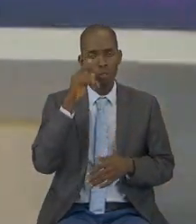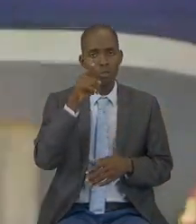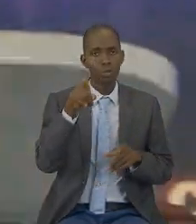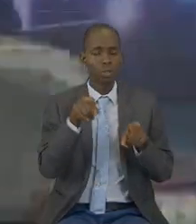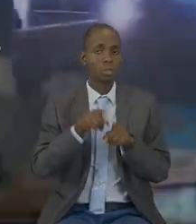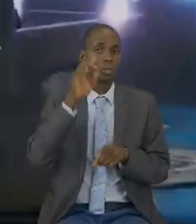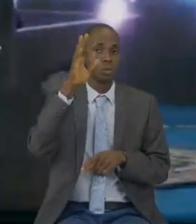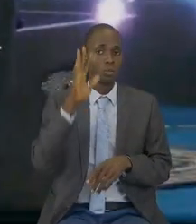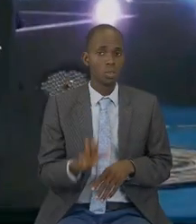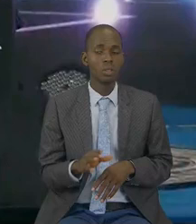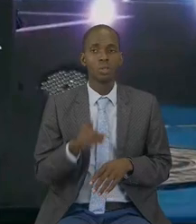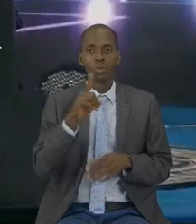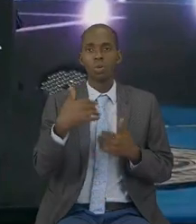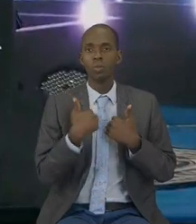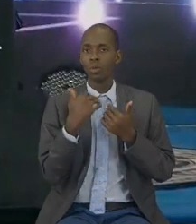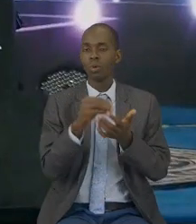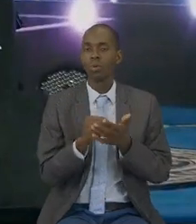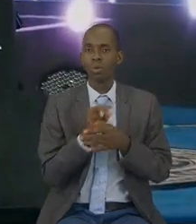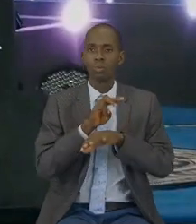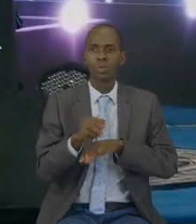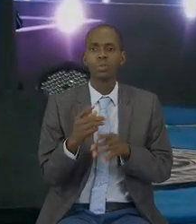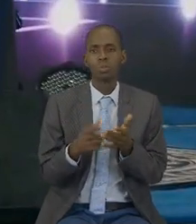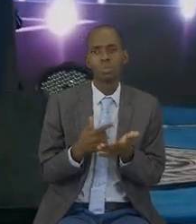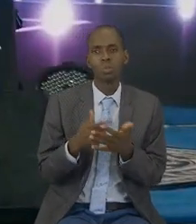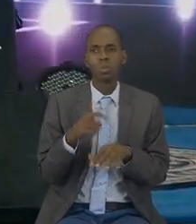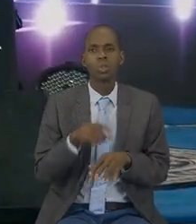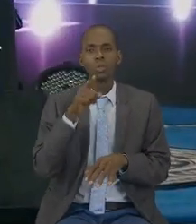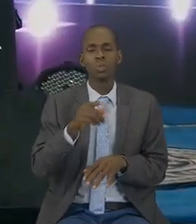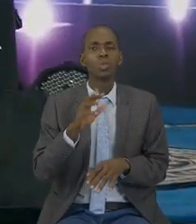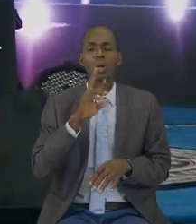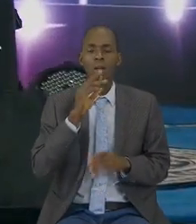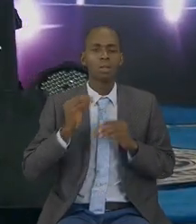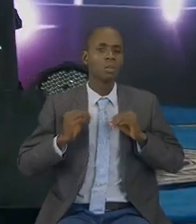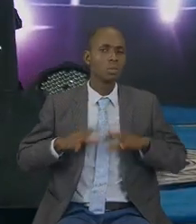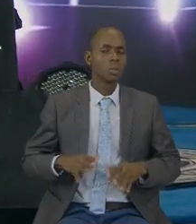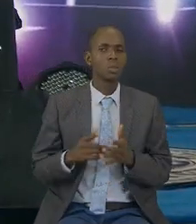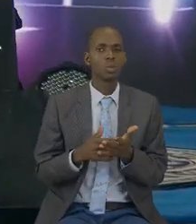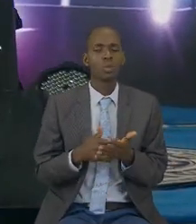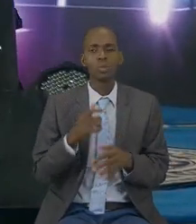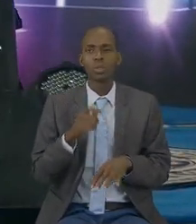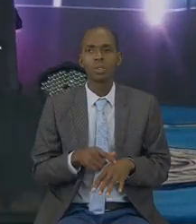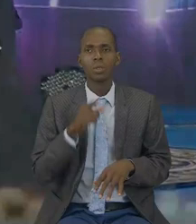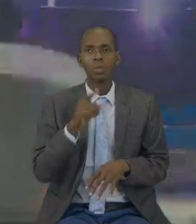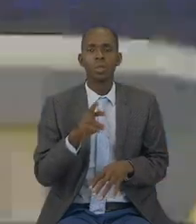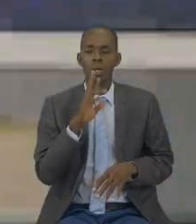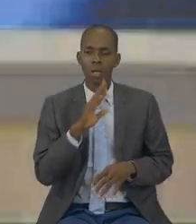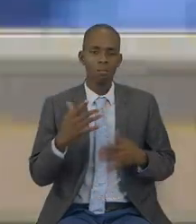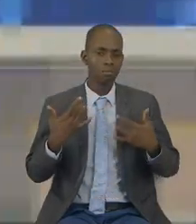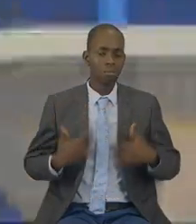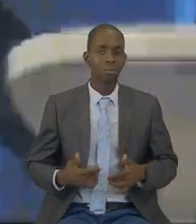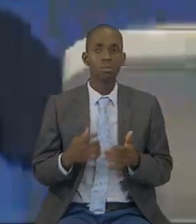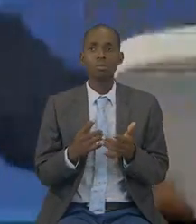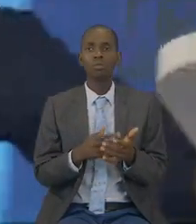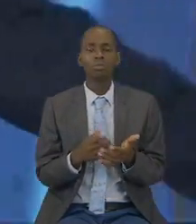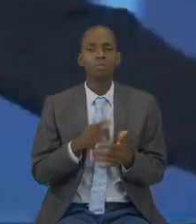you have a ministry. There are times you get to the low ebb. There are times you get to the position where